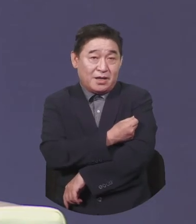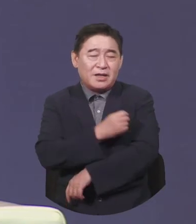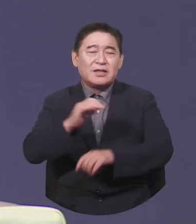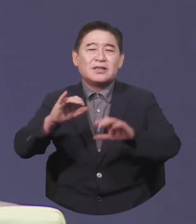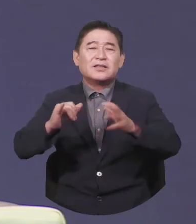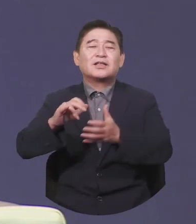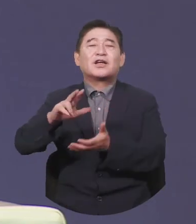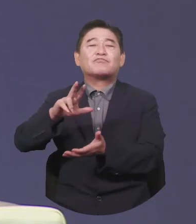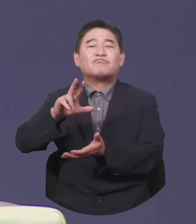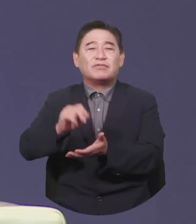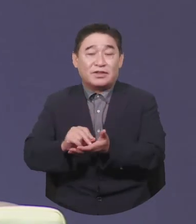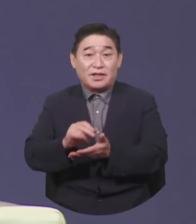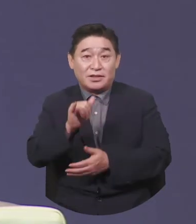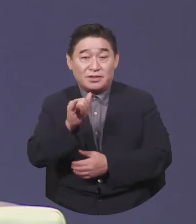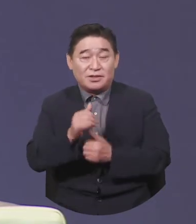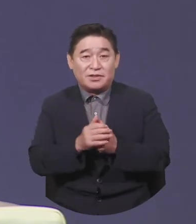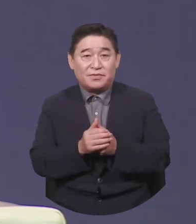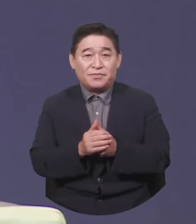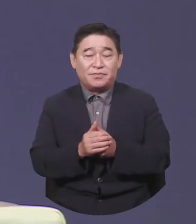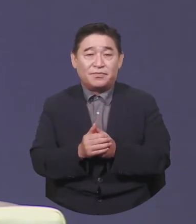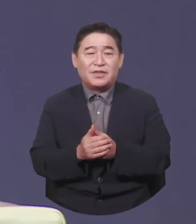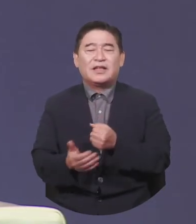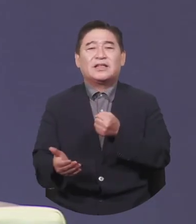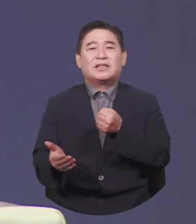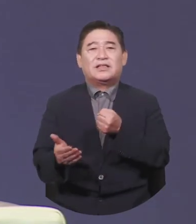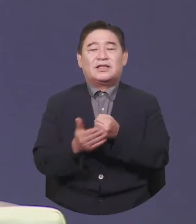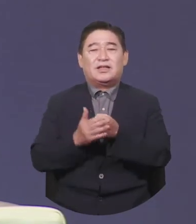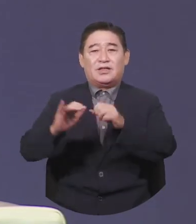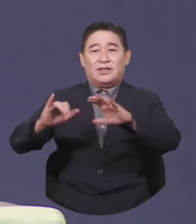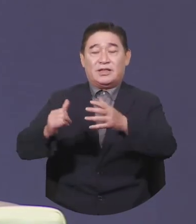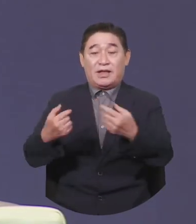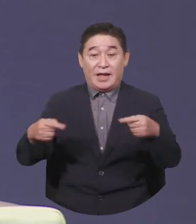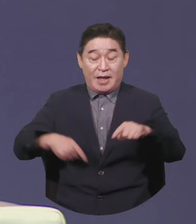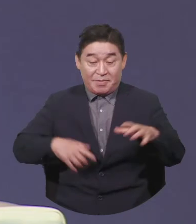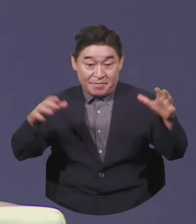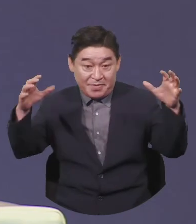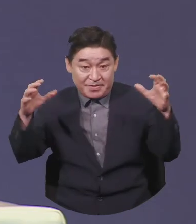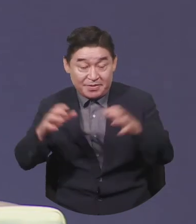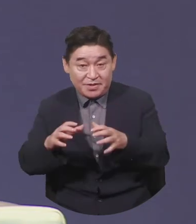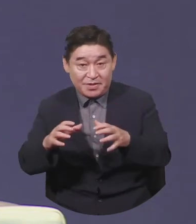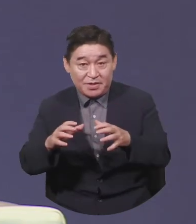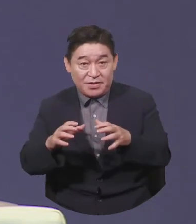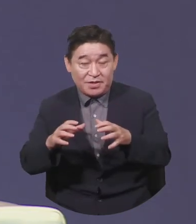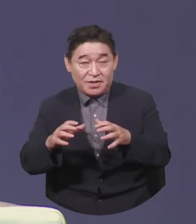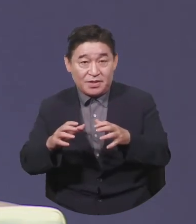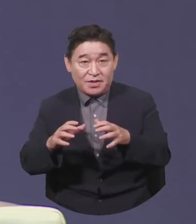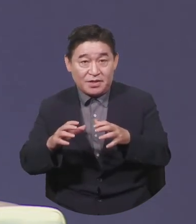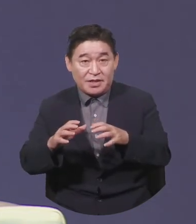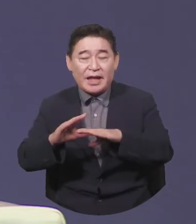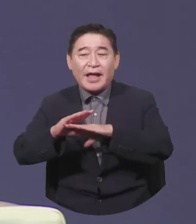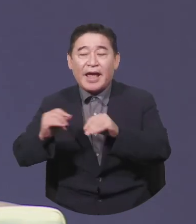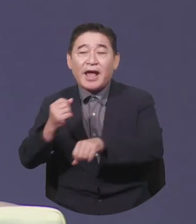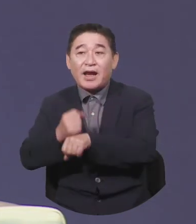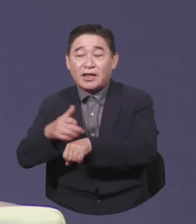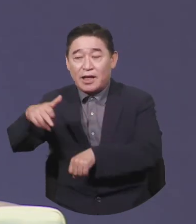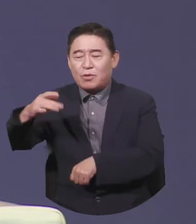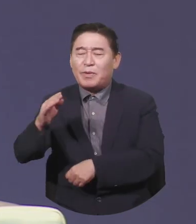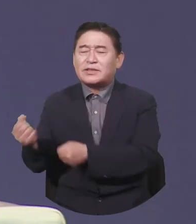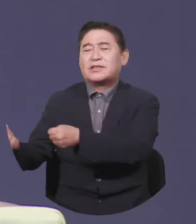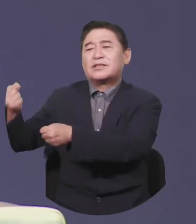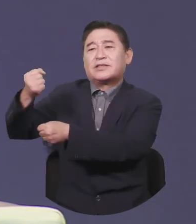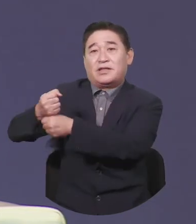community coming together to solve a global crisis. And just one thing regarding Stefan's